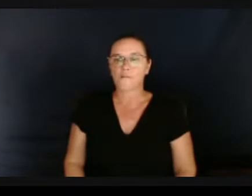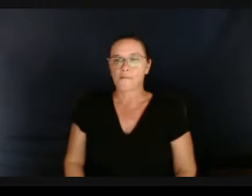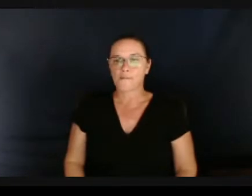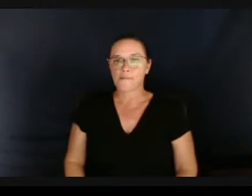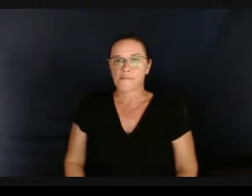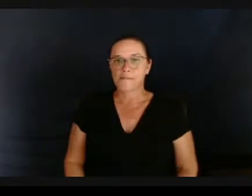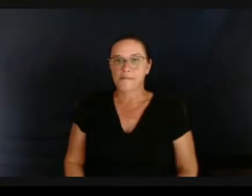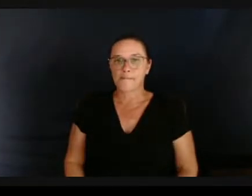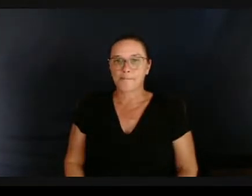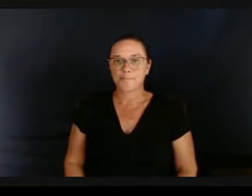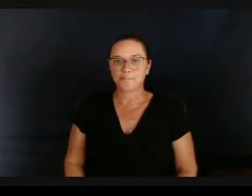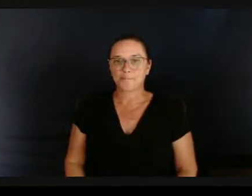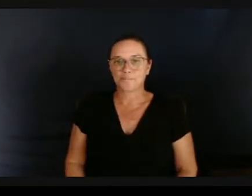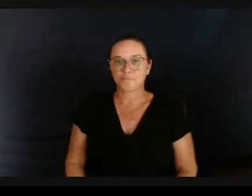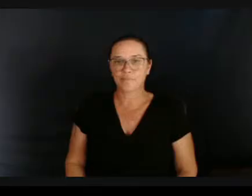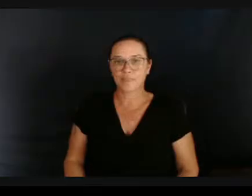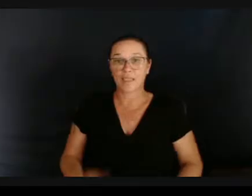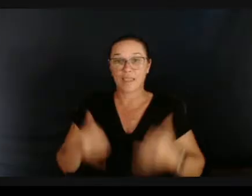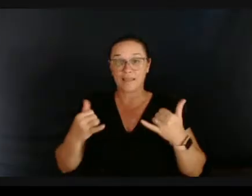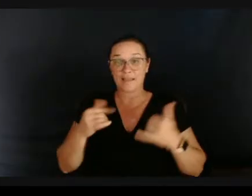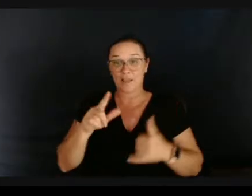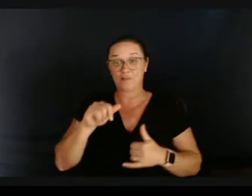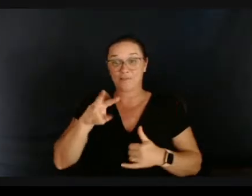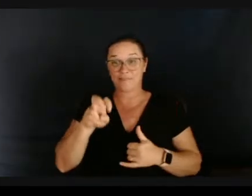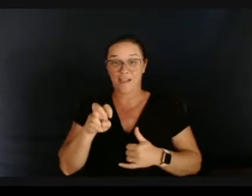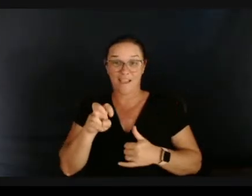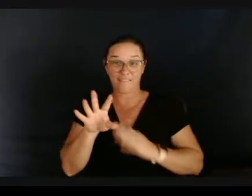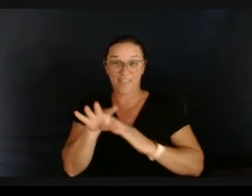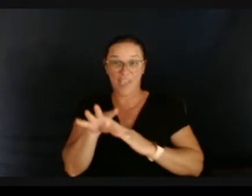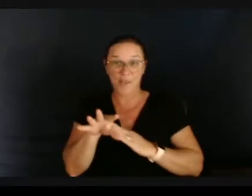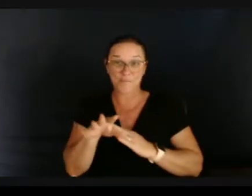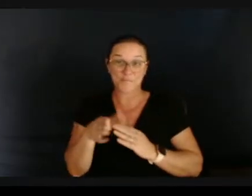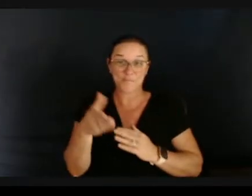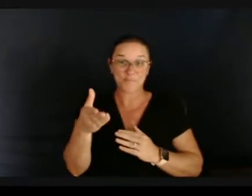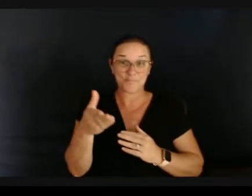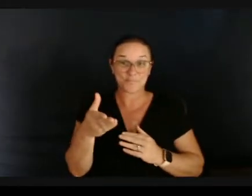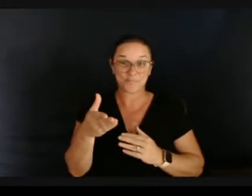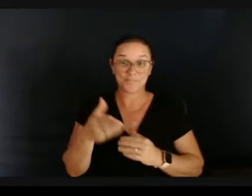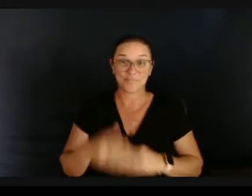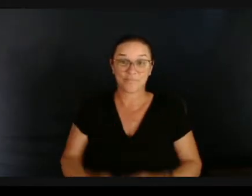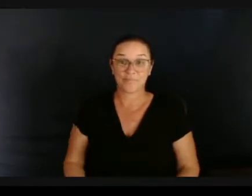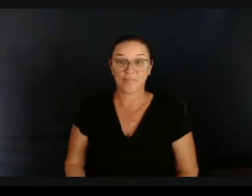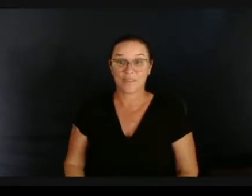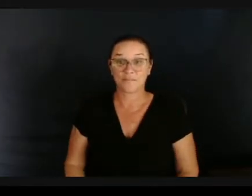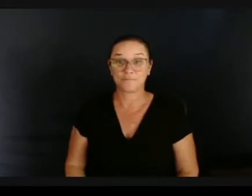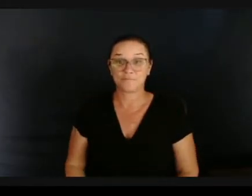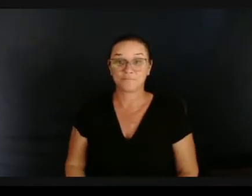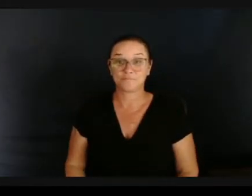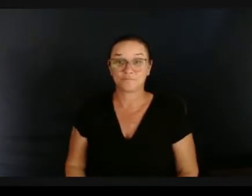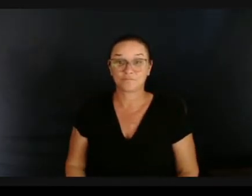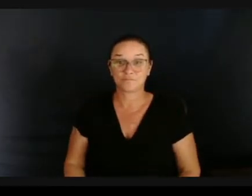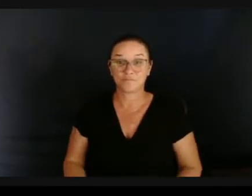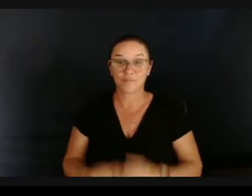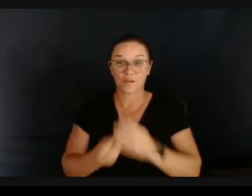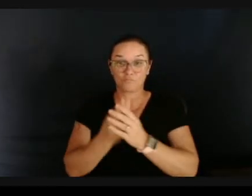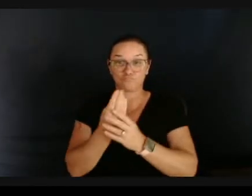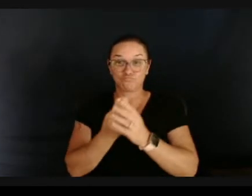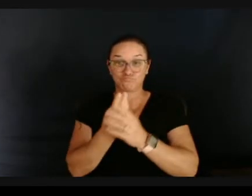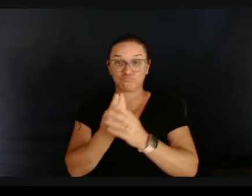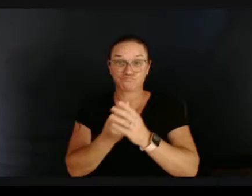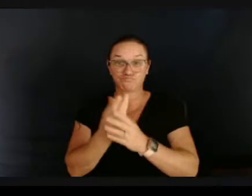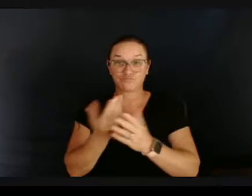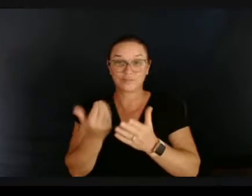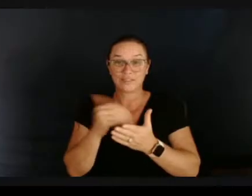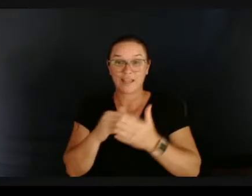And that brings us back to our live cam. And there's our dome fountain once again coming back up, filling the lake